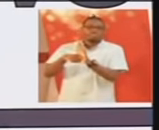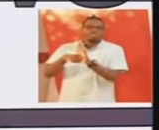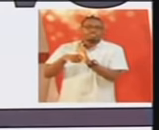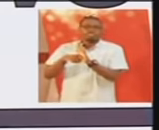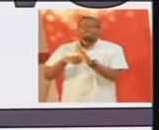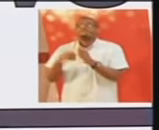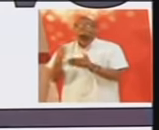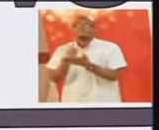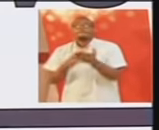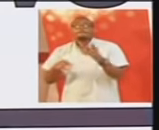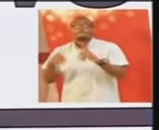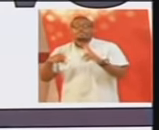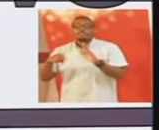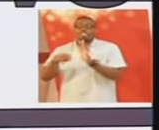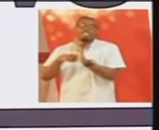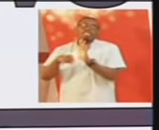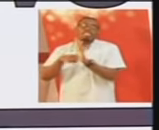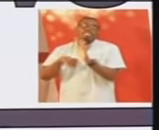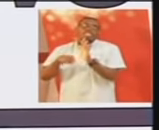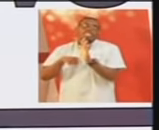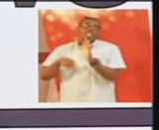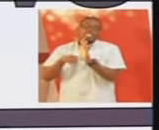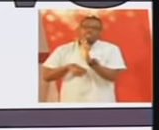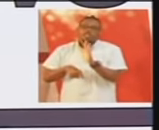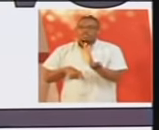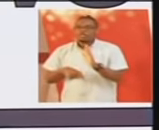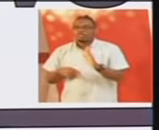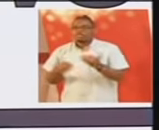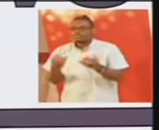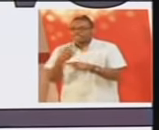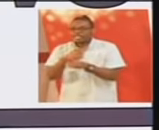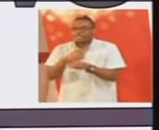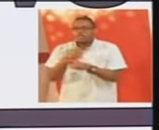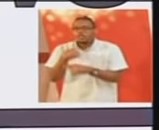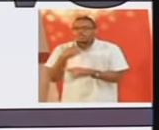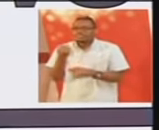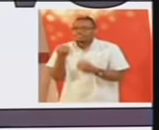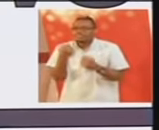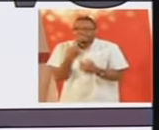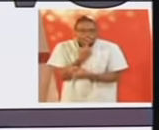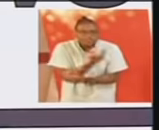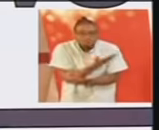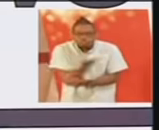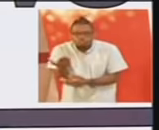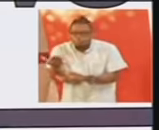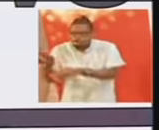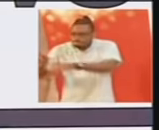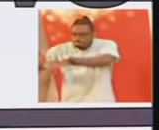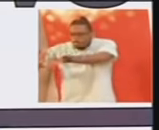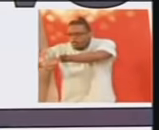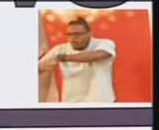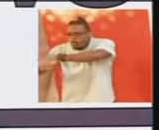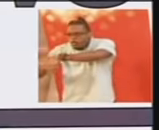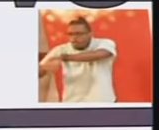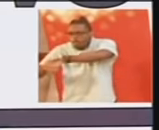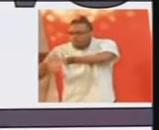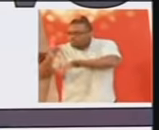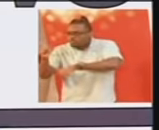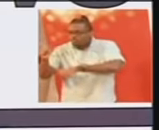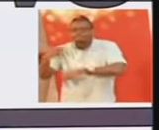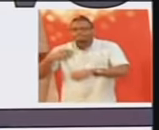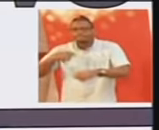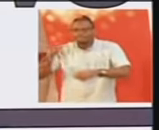goes unpunished. And today, my fellow citizens, I want to warn you that in your workplaces, in